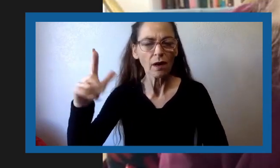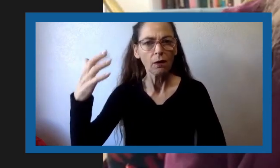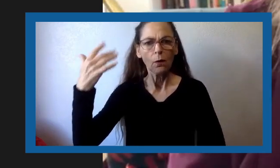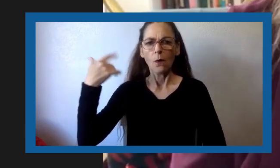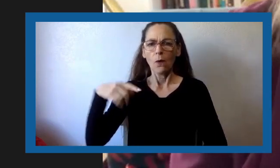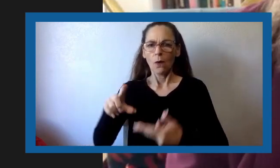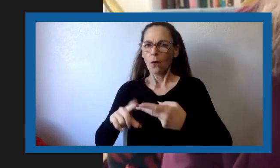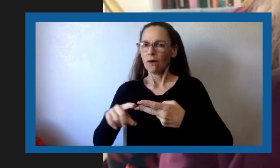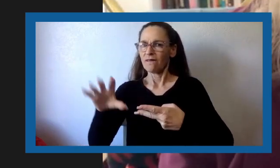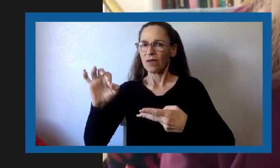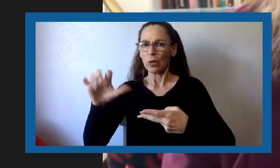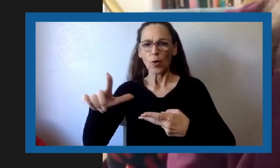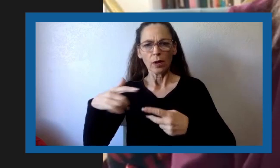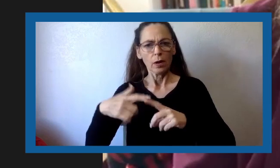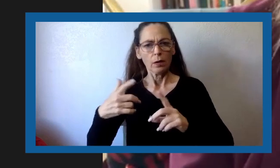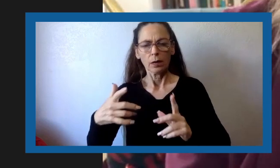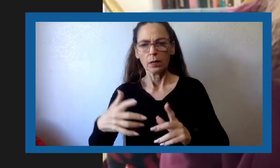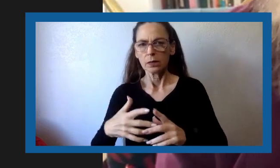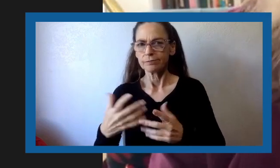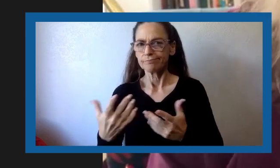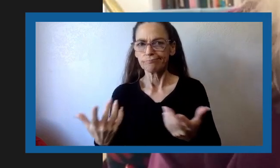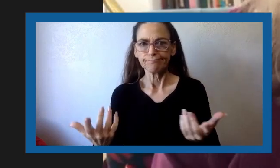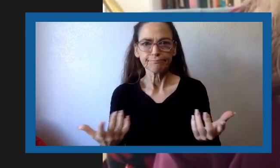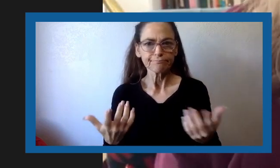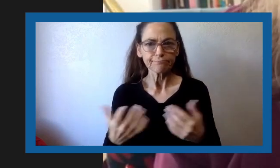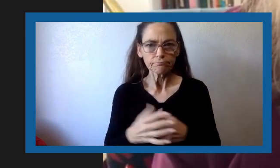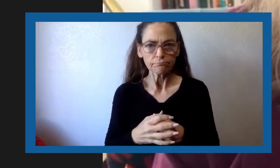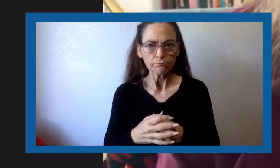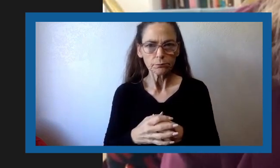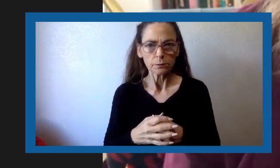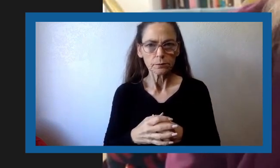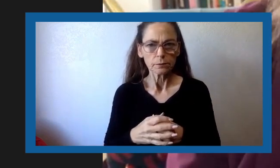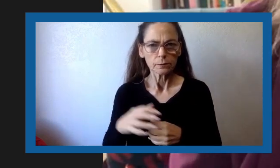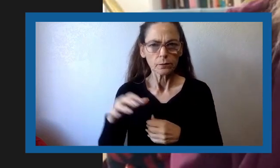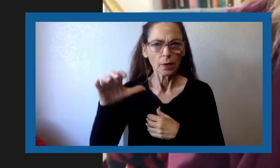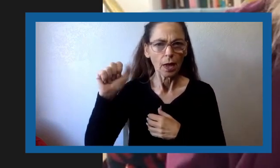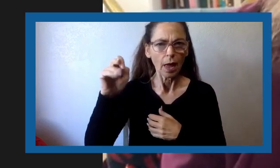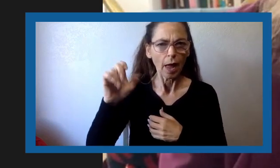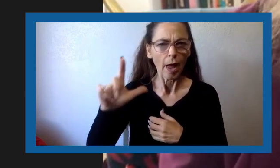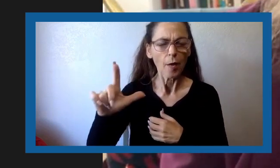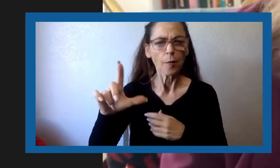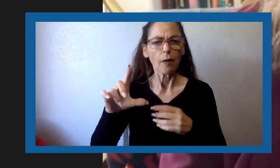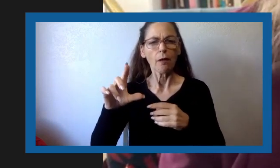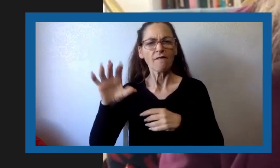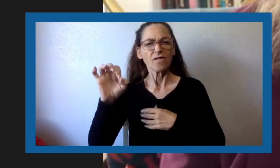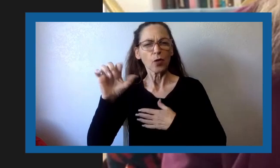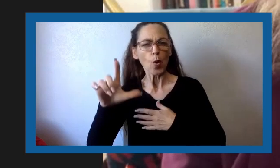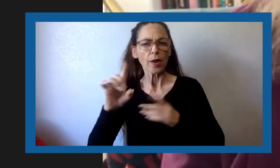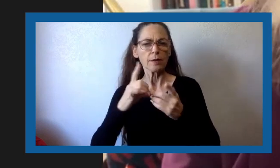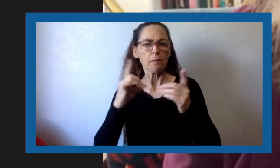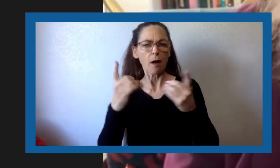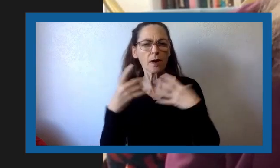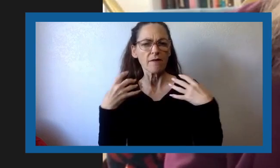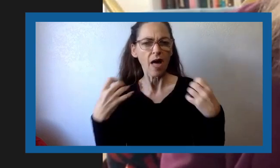course, in particular, is leading the way with the April Florida Department of Health actions to try to bar